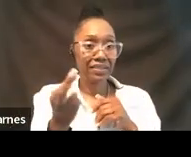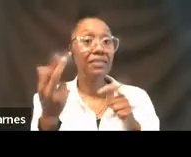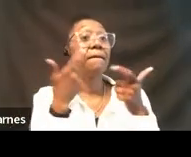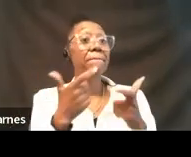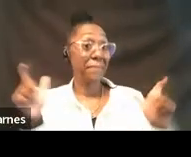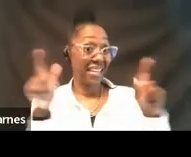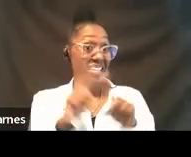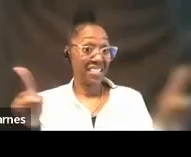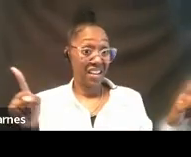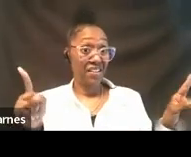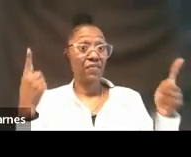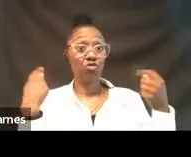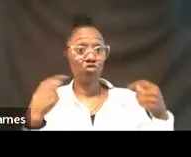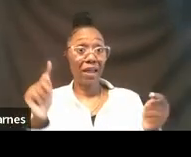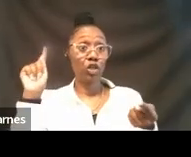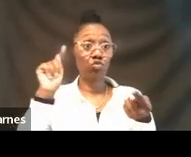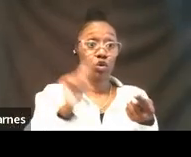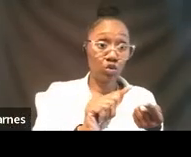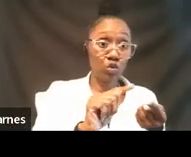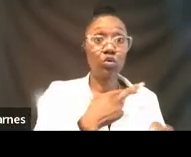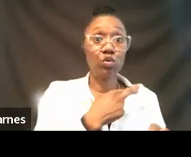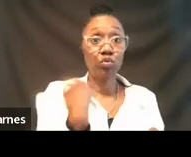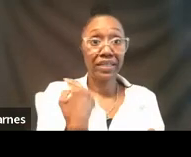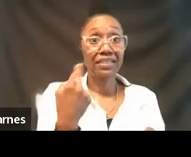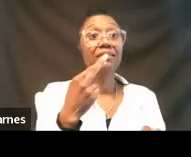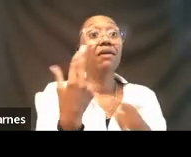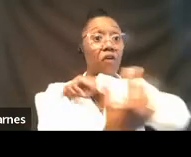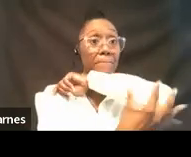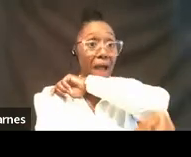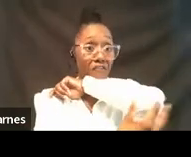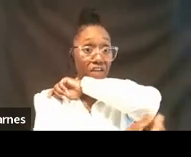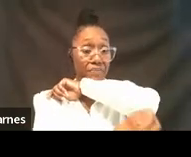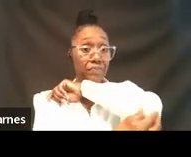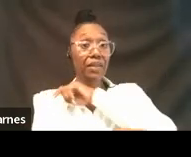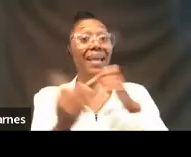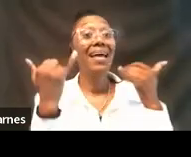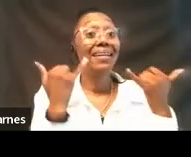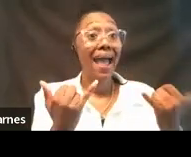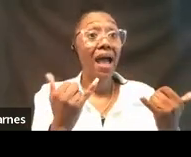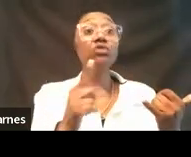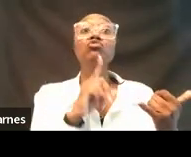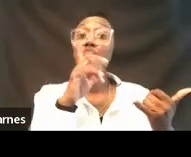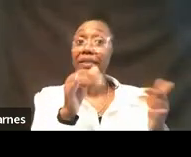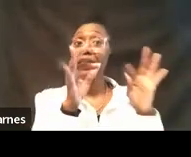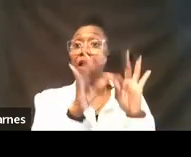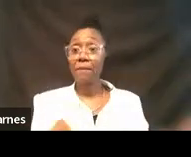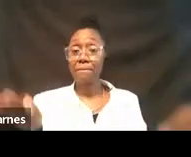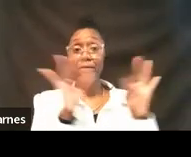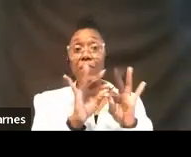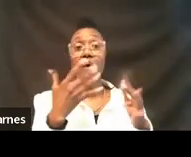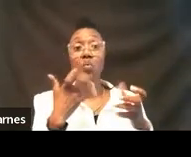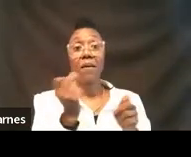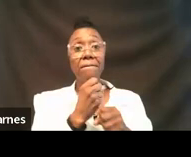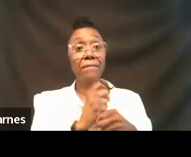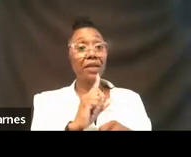when you're trying to mitigate the risk of poverty. Now, This is really important here, and I want to make sure that we